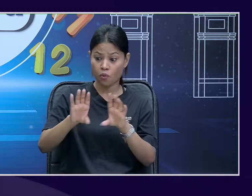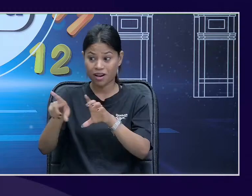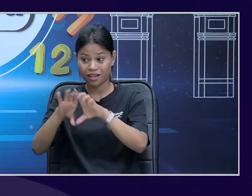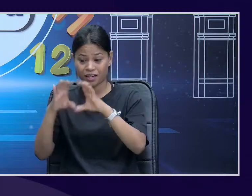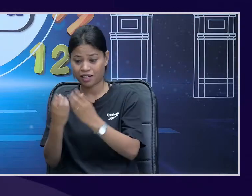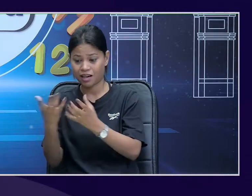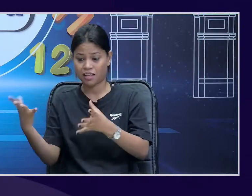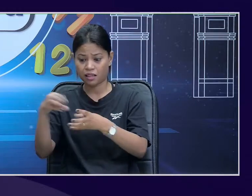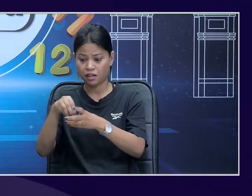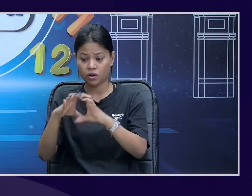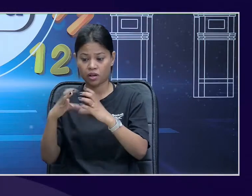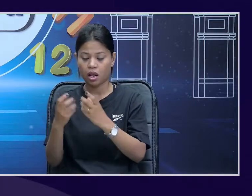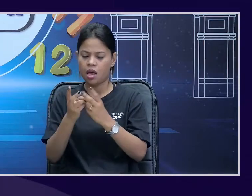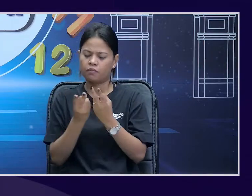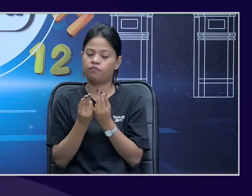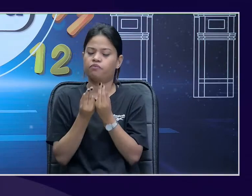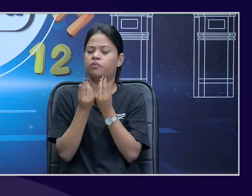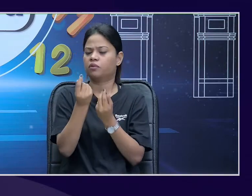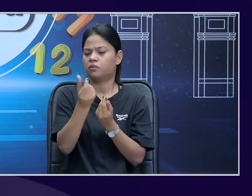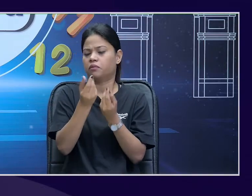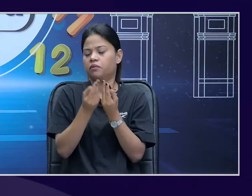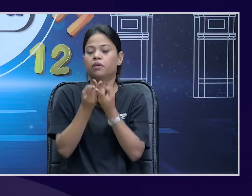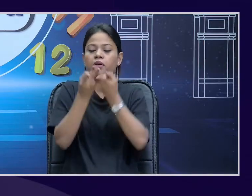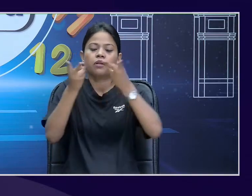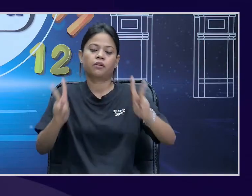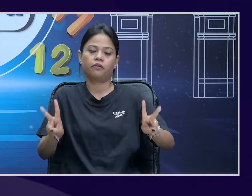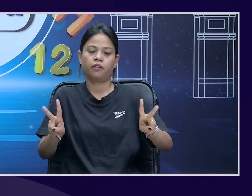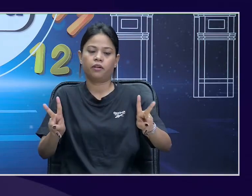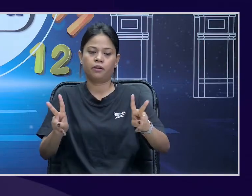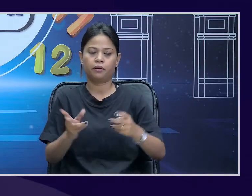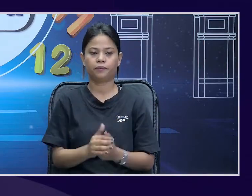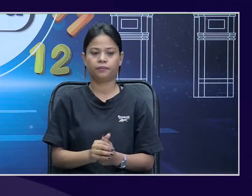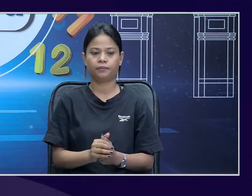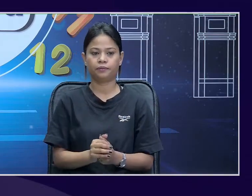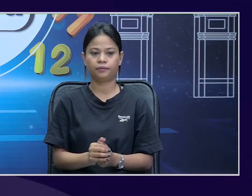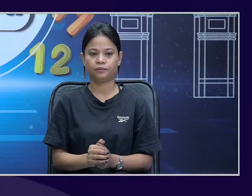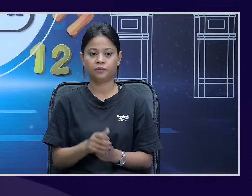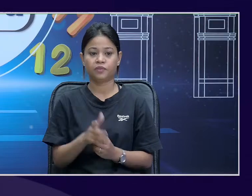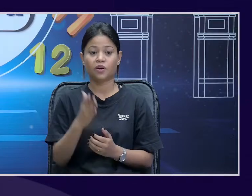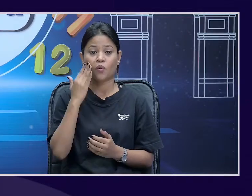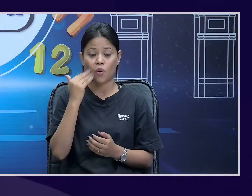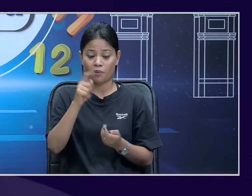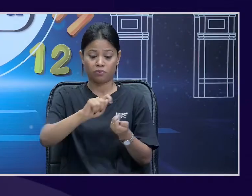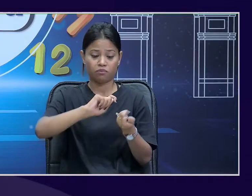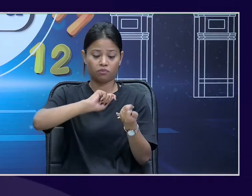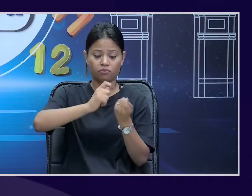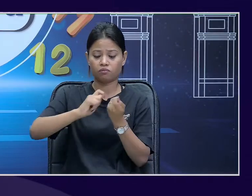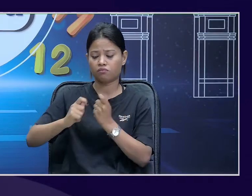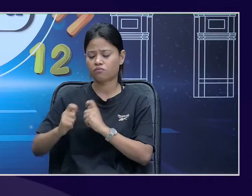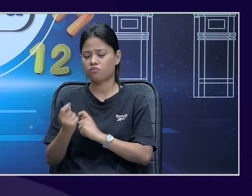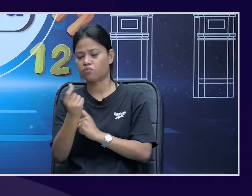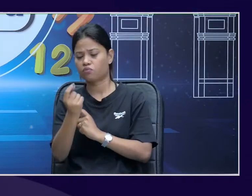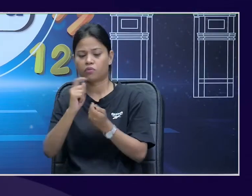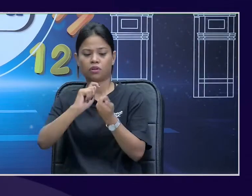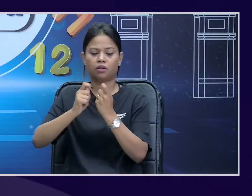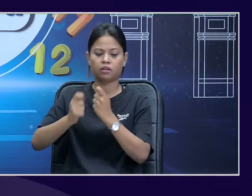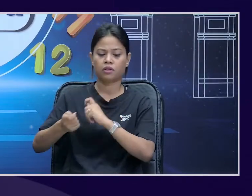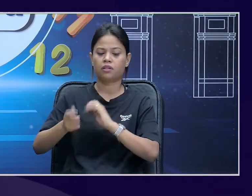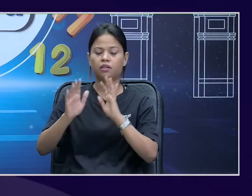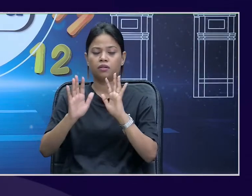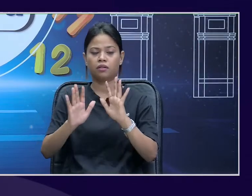Okay, so here that is why in this poem can be easily read out and easily read, just explained like